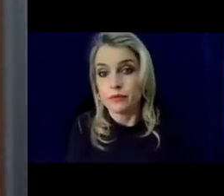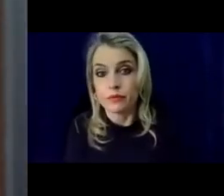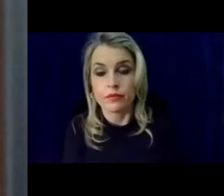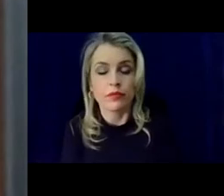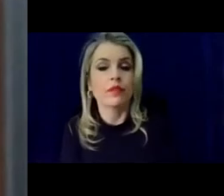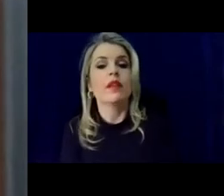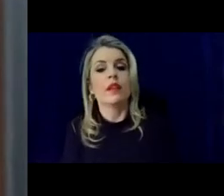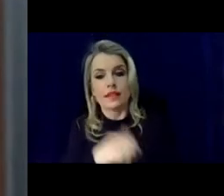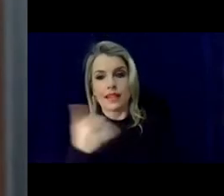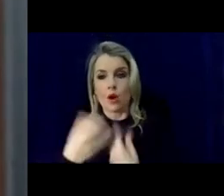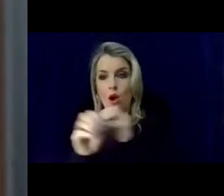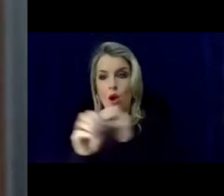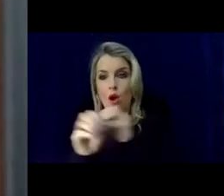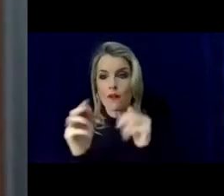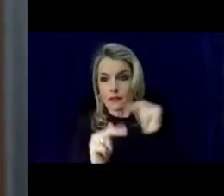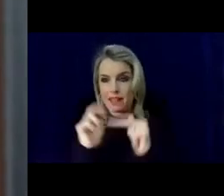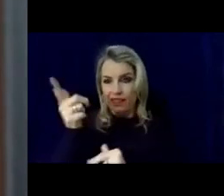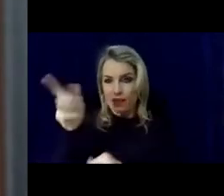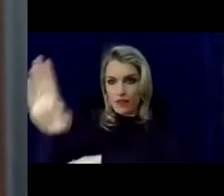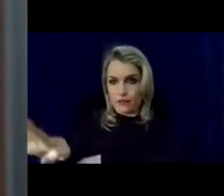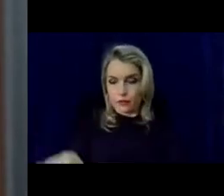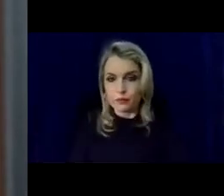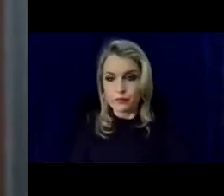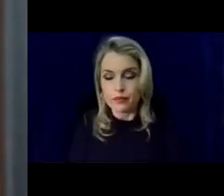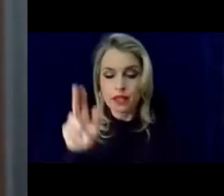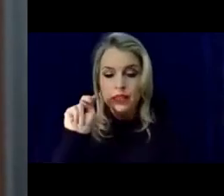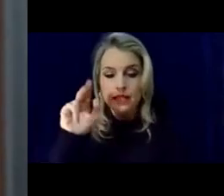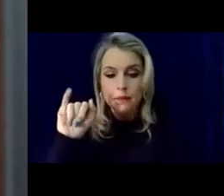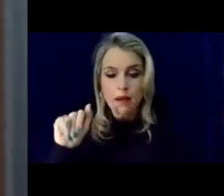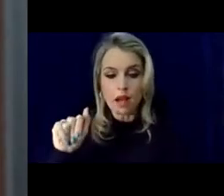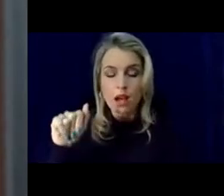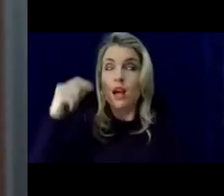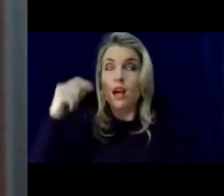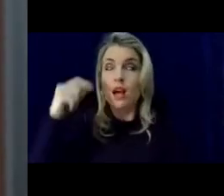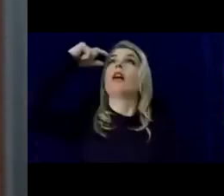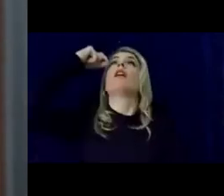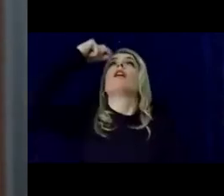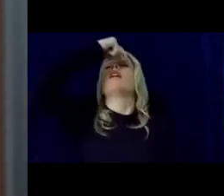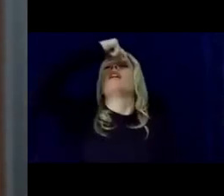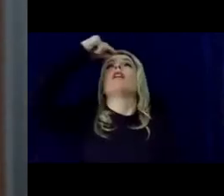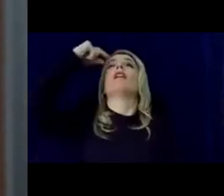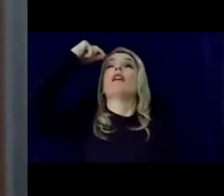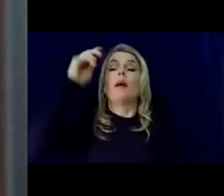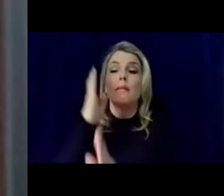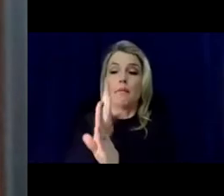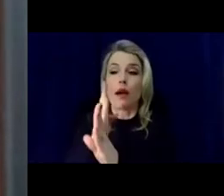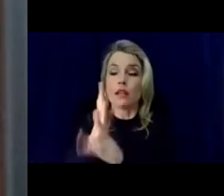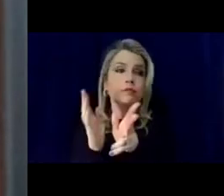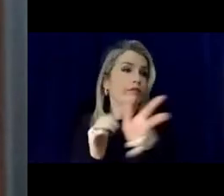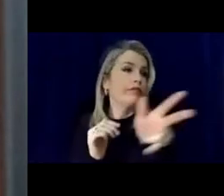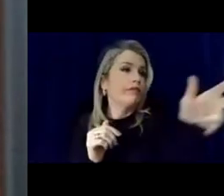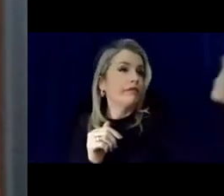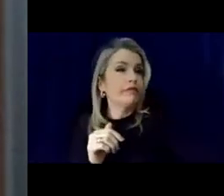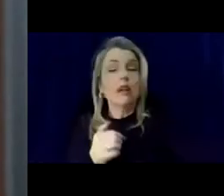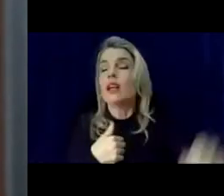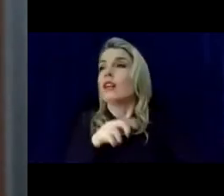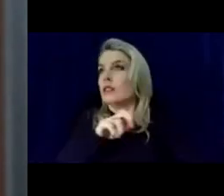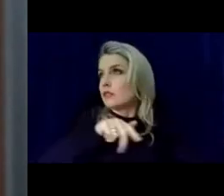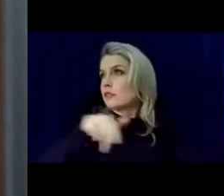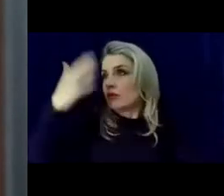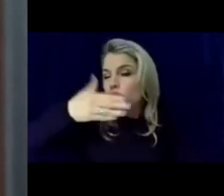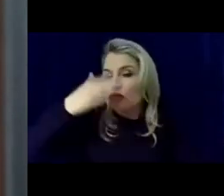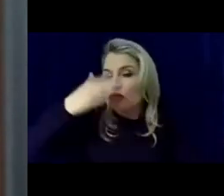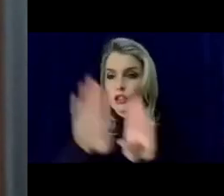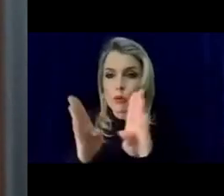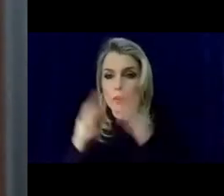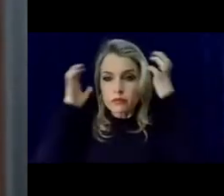Exterior, office building, later that day. Nima squeezes drops into her eyes as the bus pulls away. She dashes for the door, pulls the headphones down